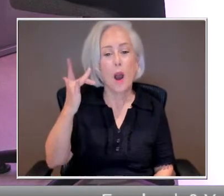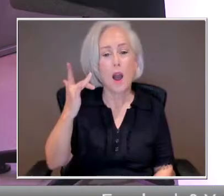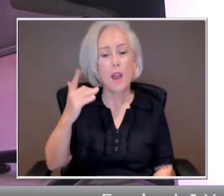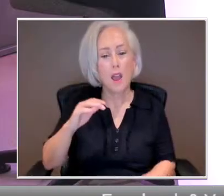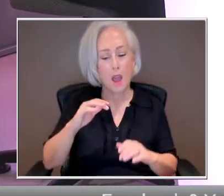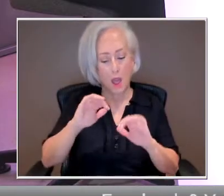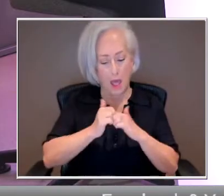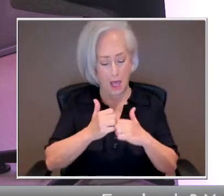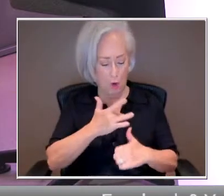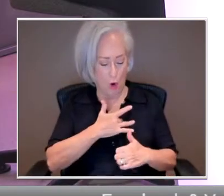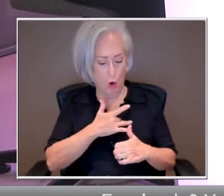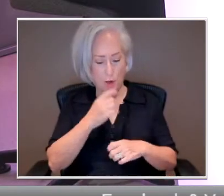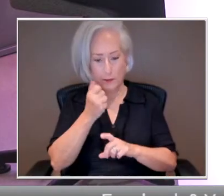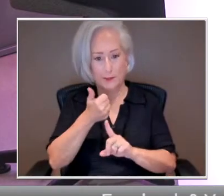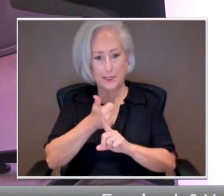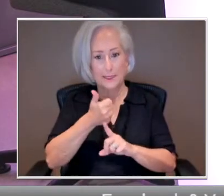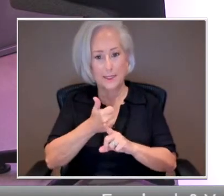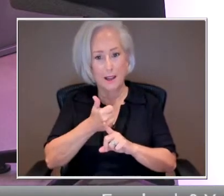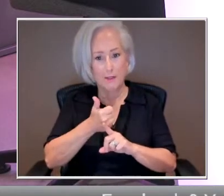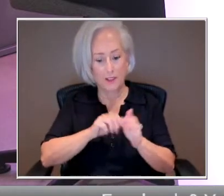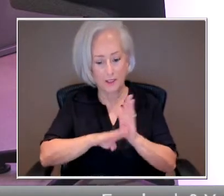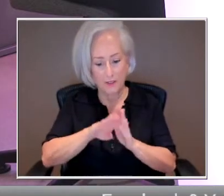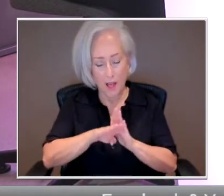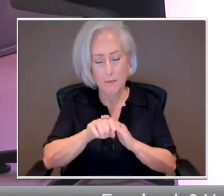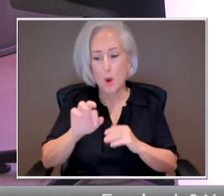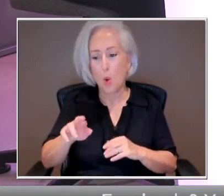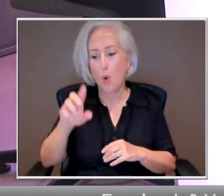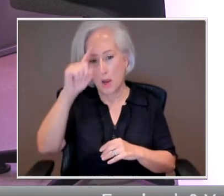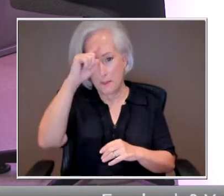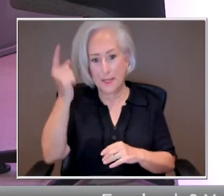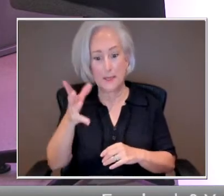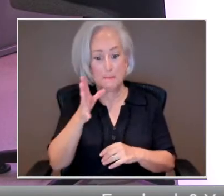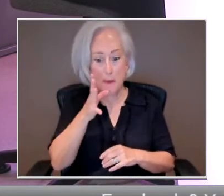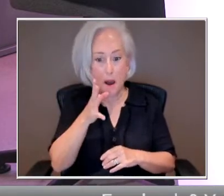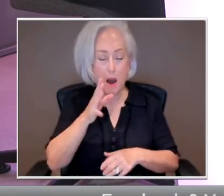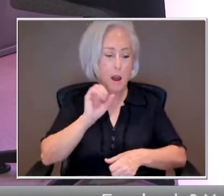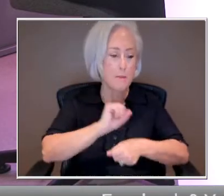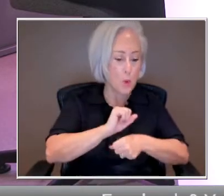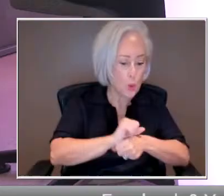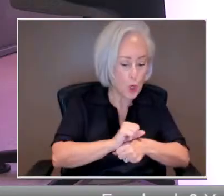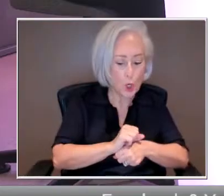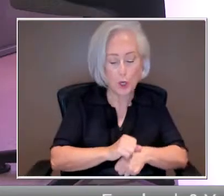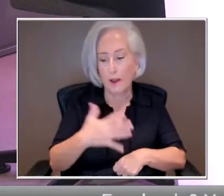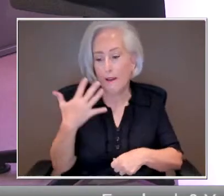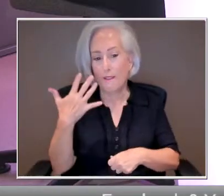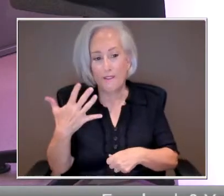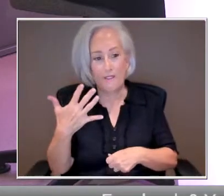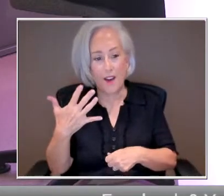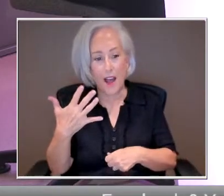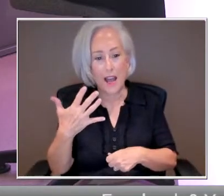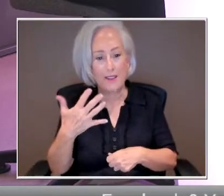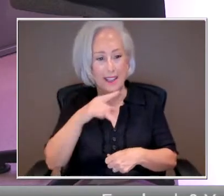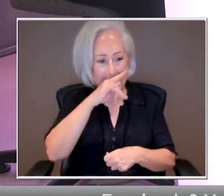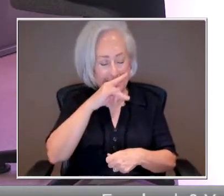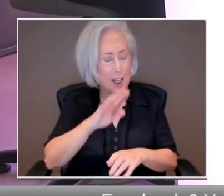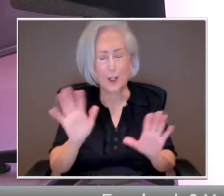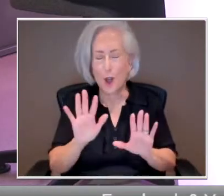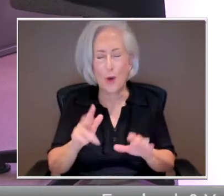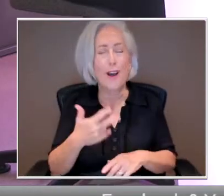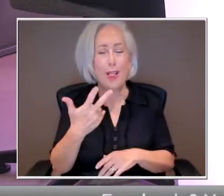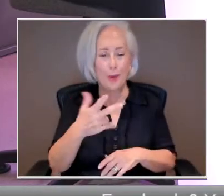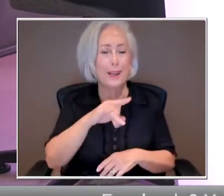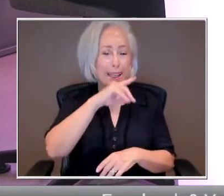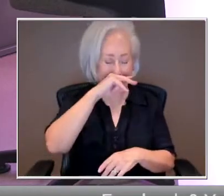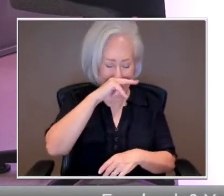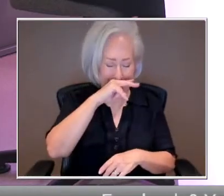because Nicole is a mom working with 5 kids and 3 kids, 5 dogs, and 1